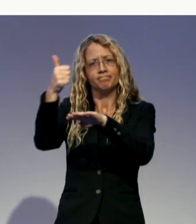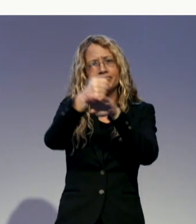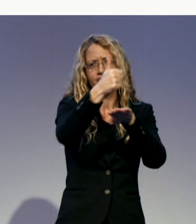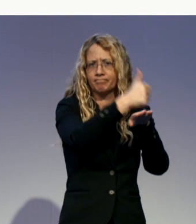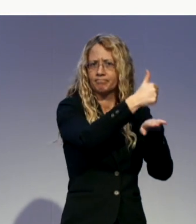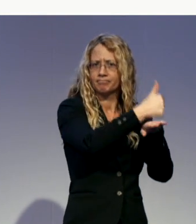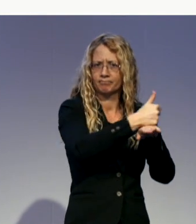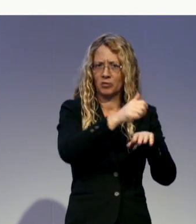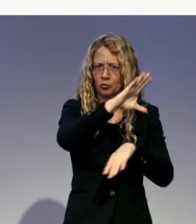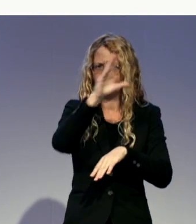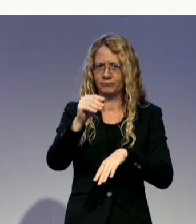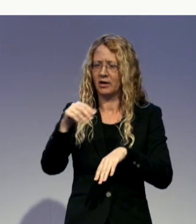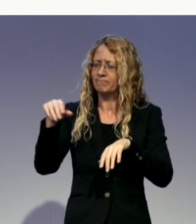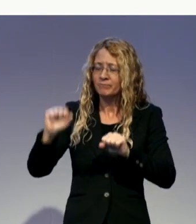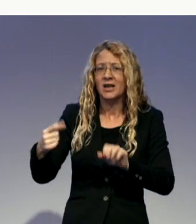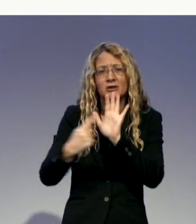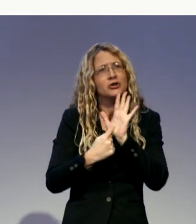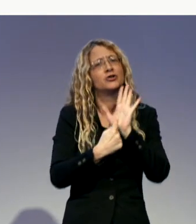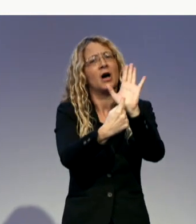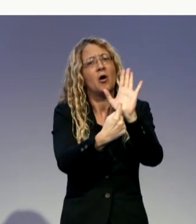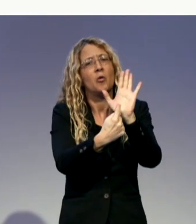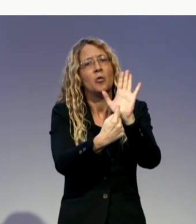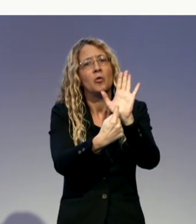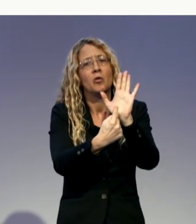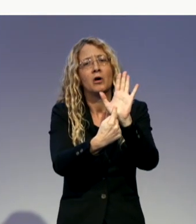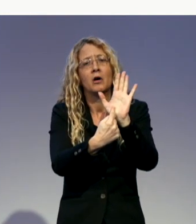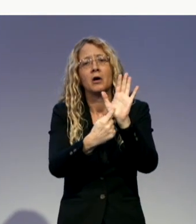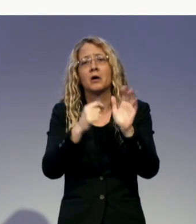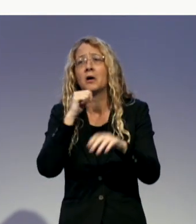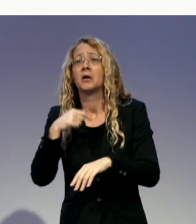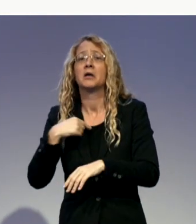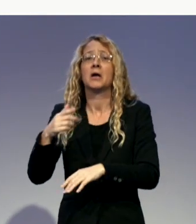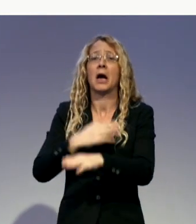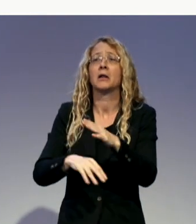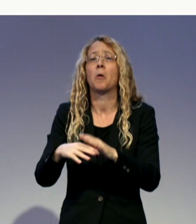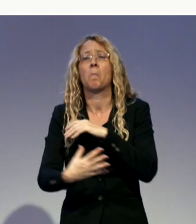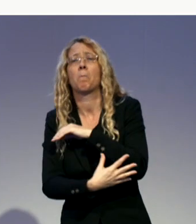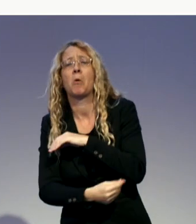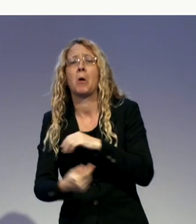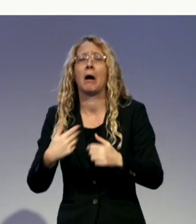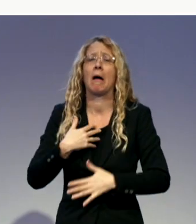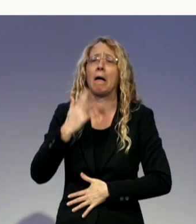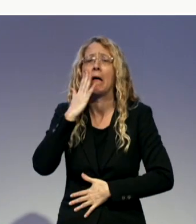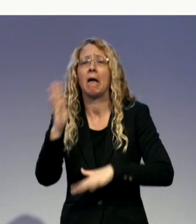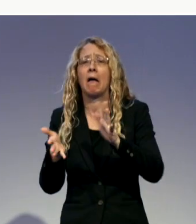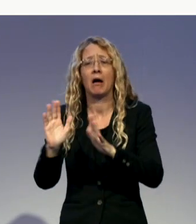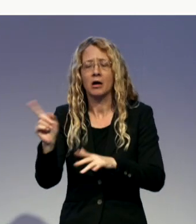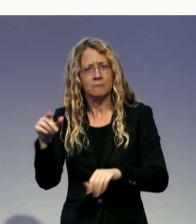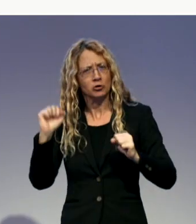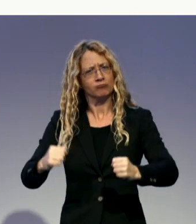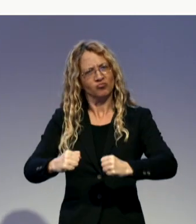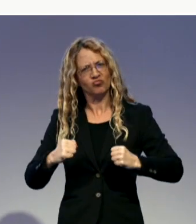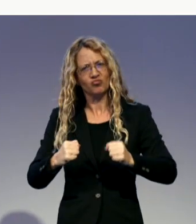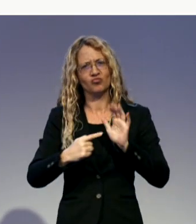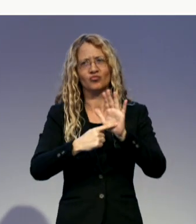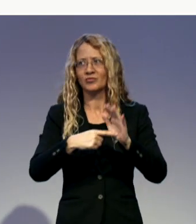the inclusion agenda ever again. And I am delighted to say I'm right in the middle of that. And so if we achieve that by